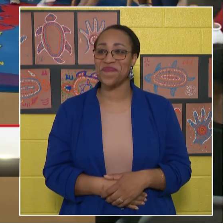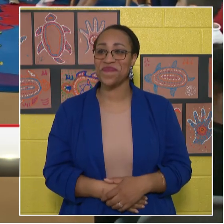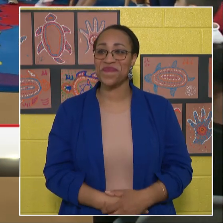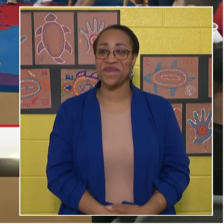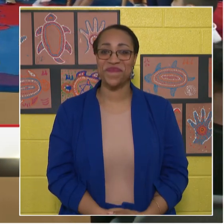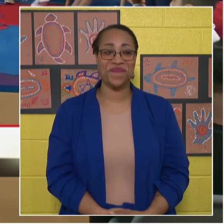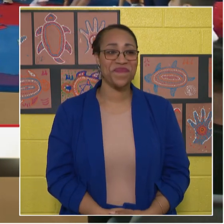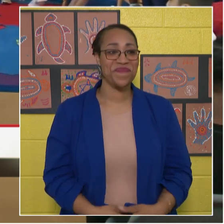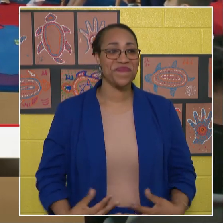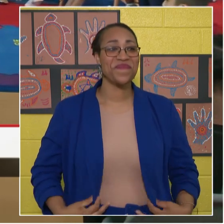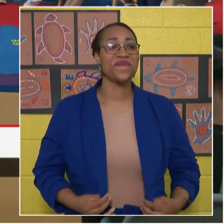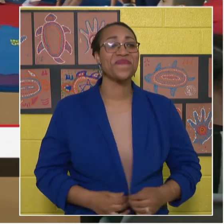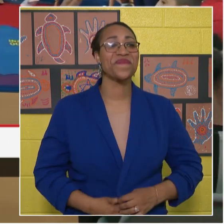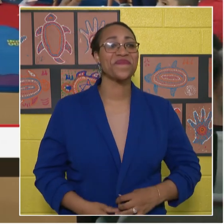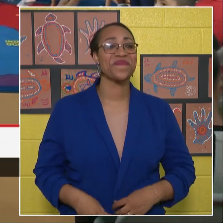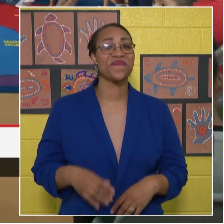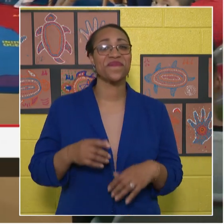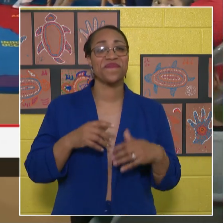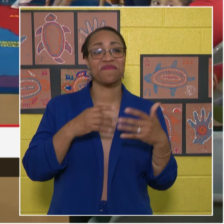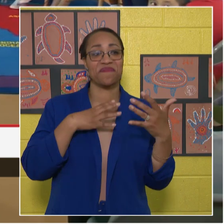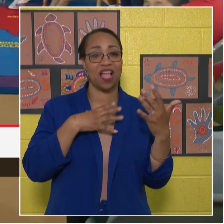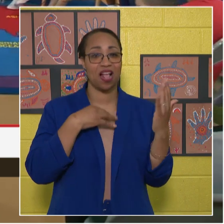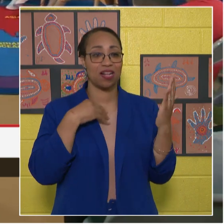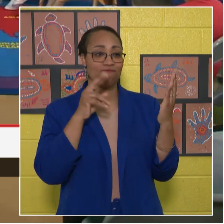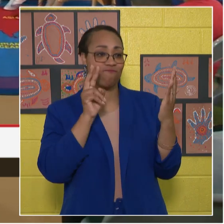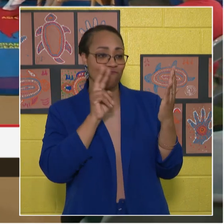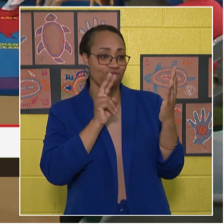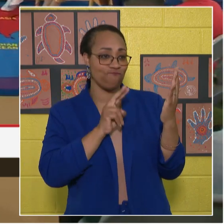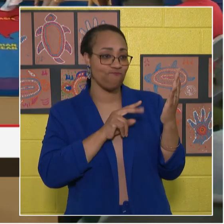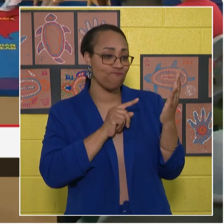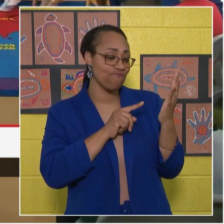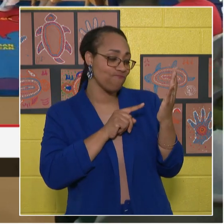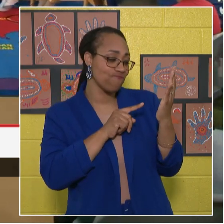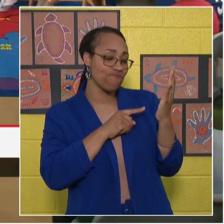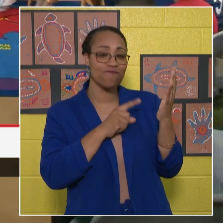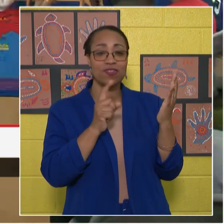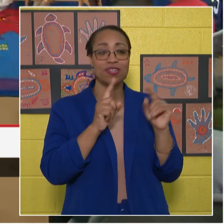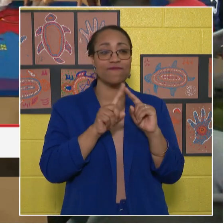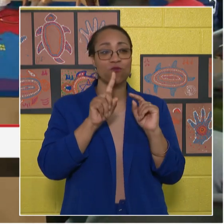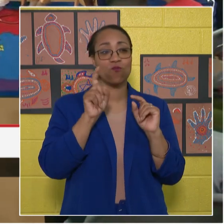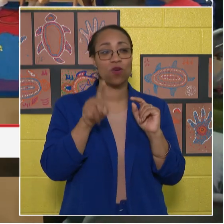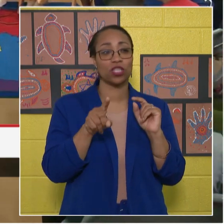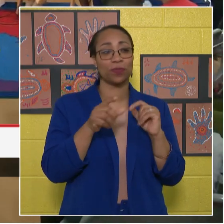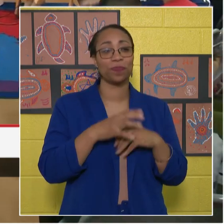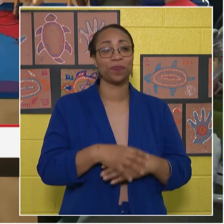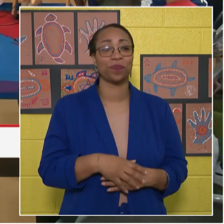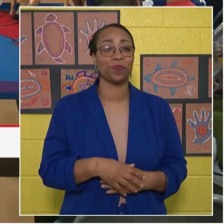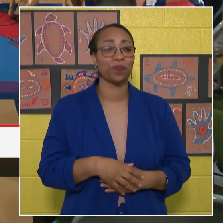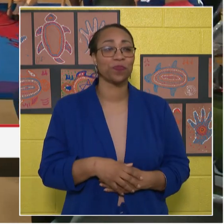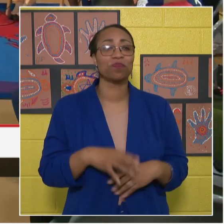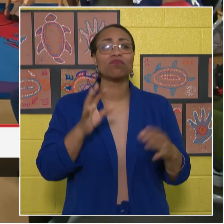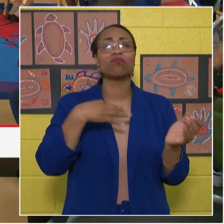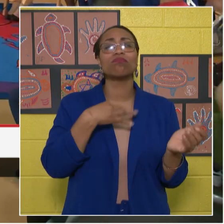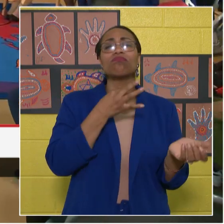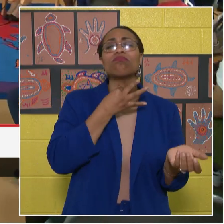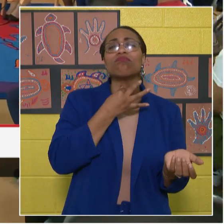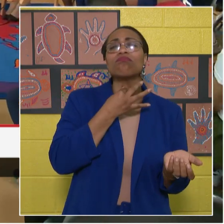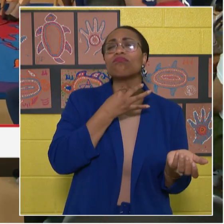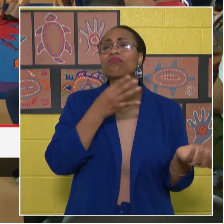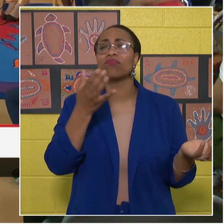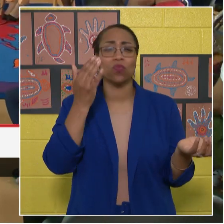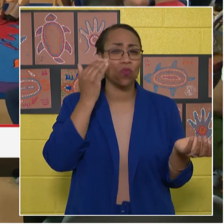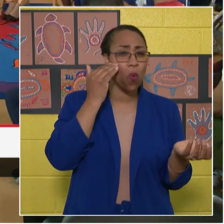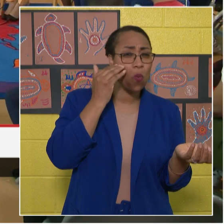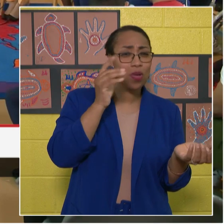So tell me about what you know about DC sports teams and